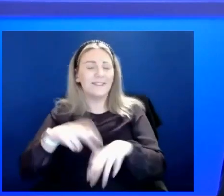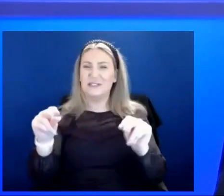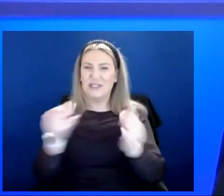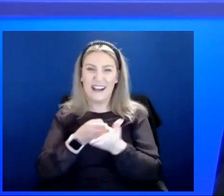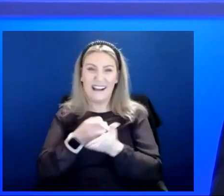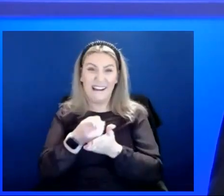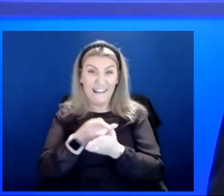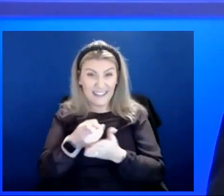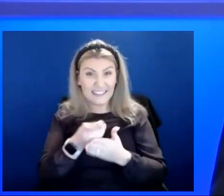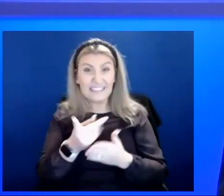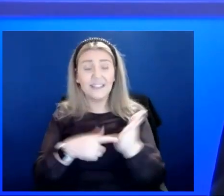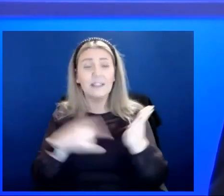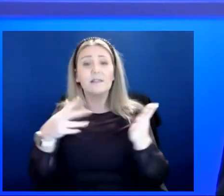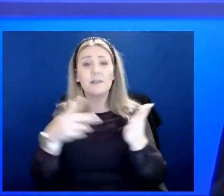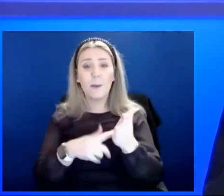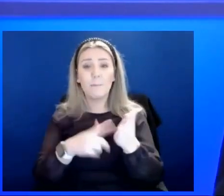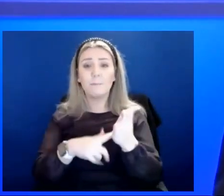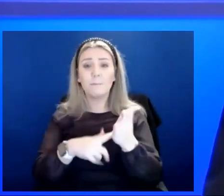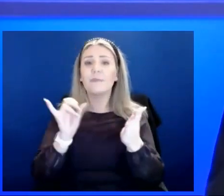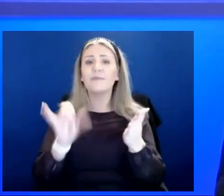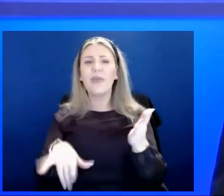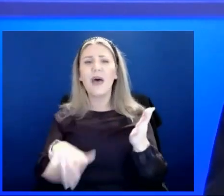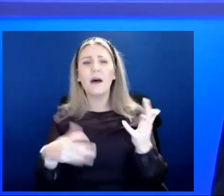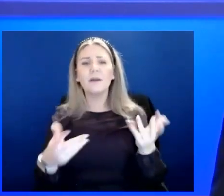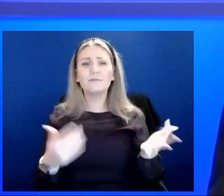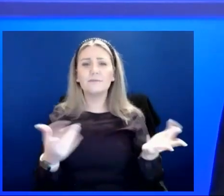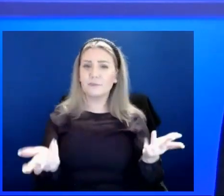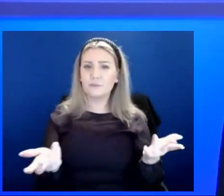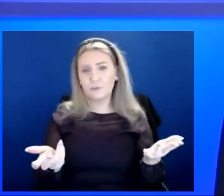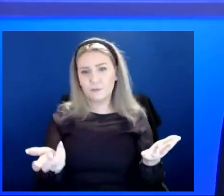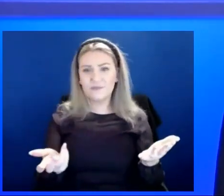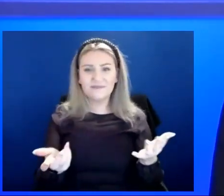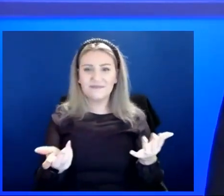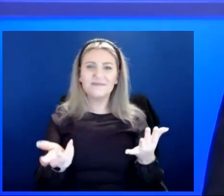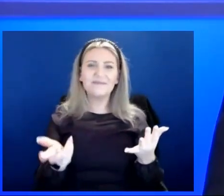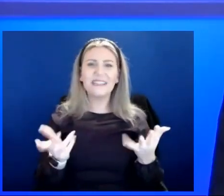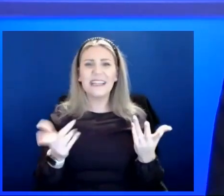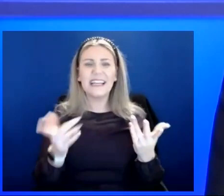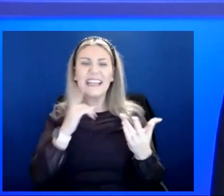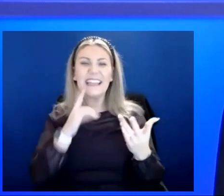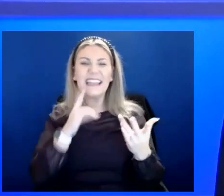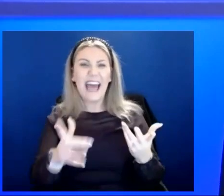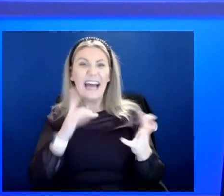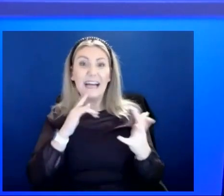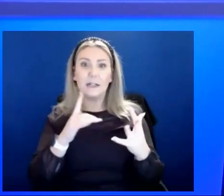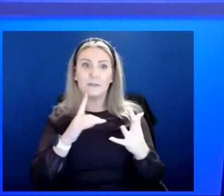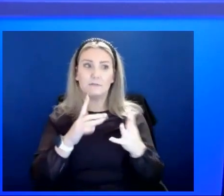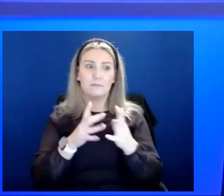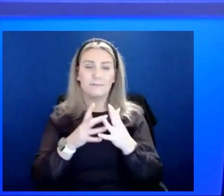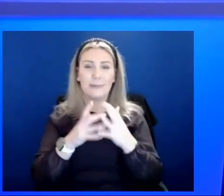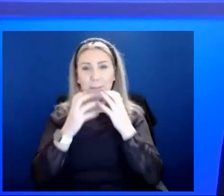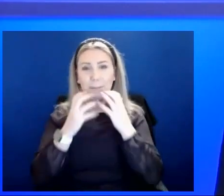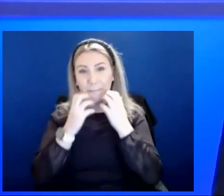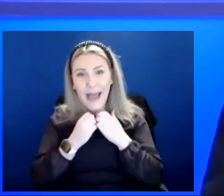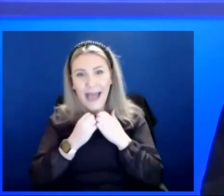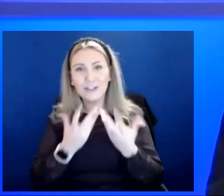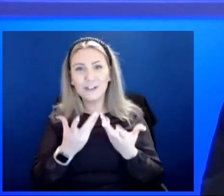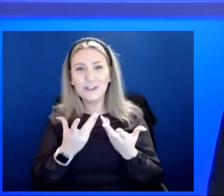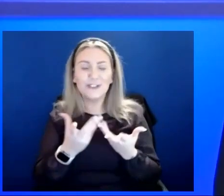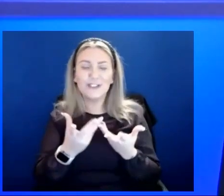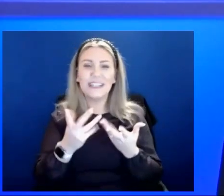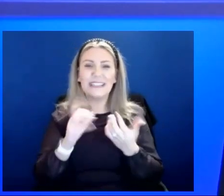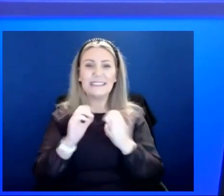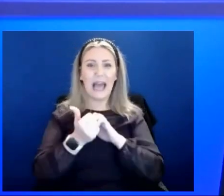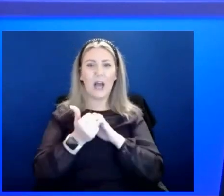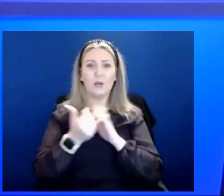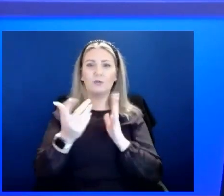sometimes that kind of heat that I bring is my way of kind of discharging a lot of the tension. I'm not